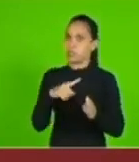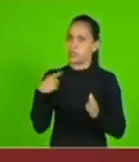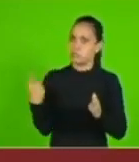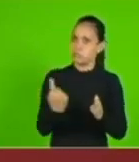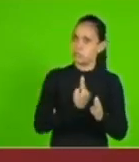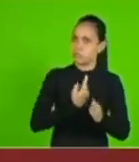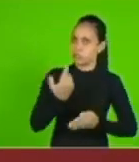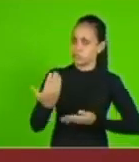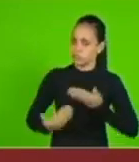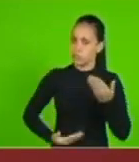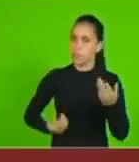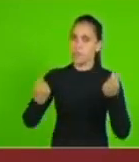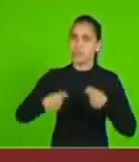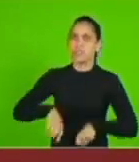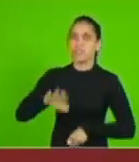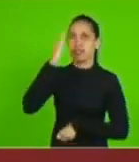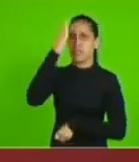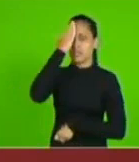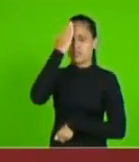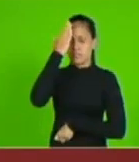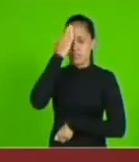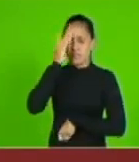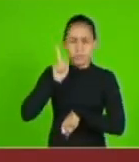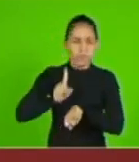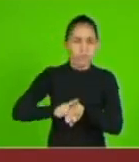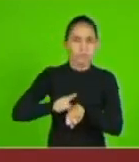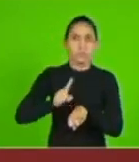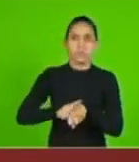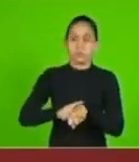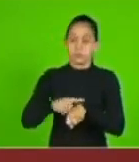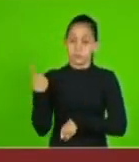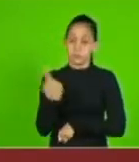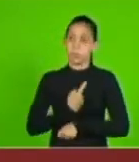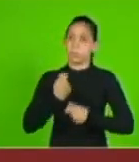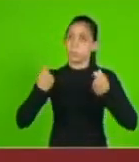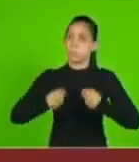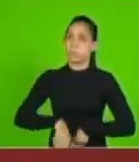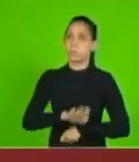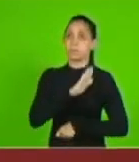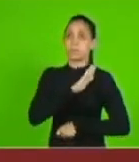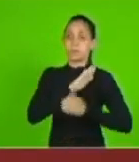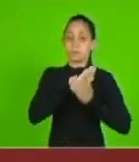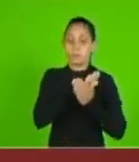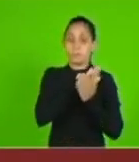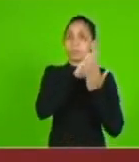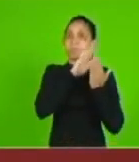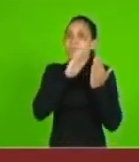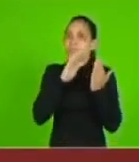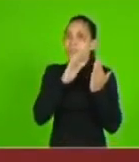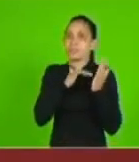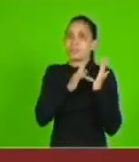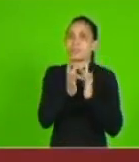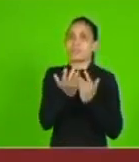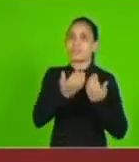understand and open up their hearts and be living this moment here. When those